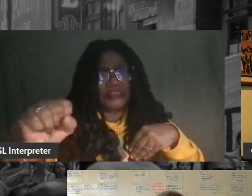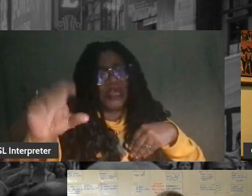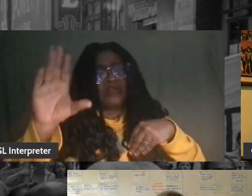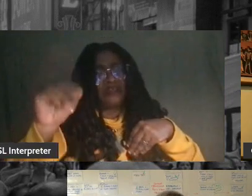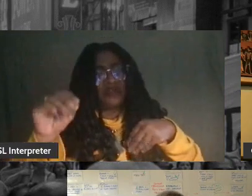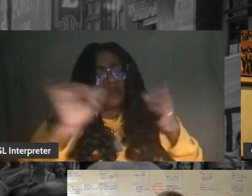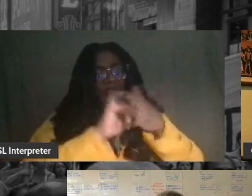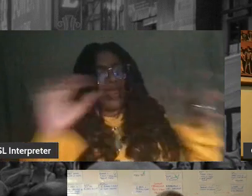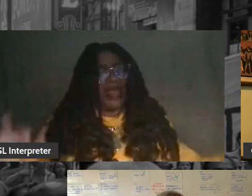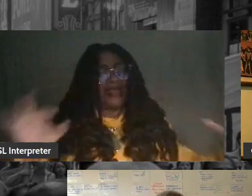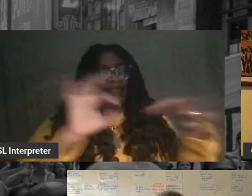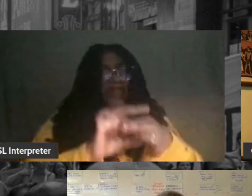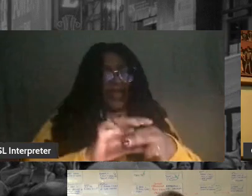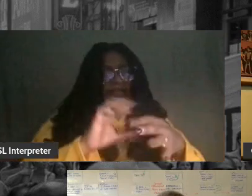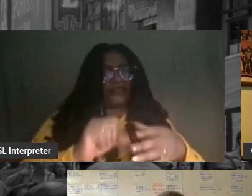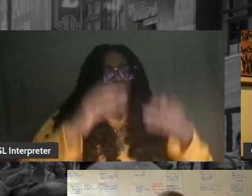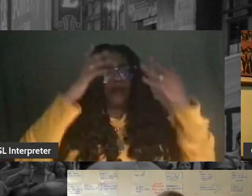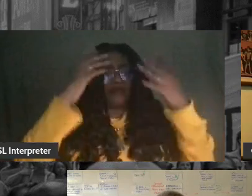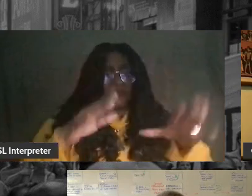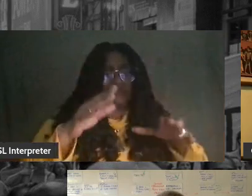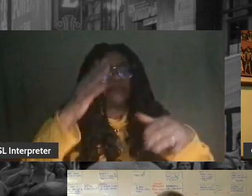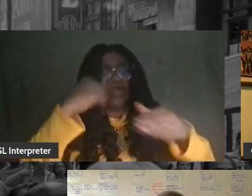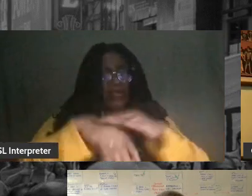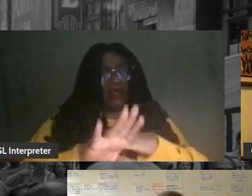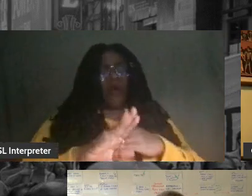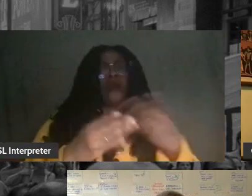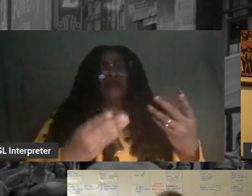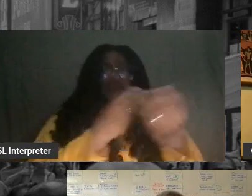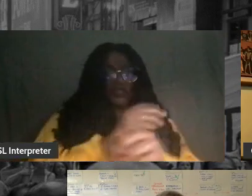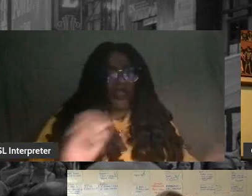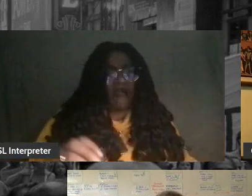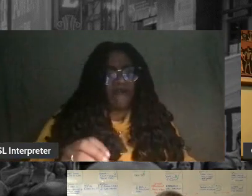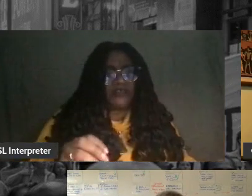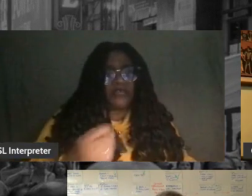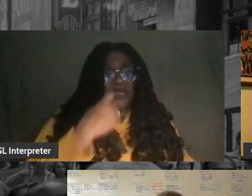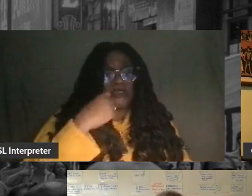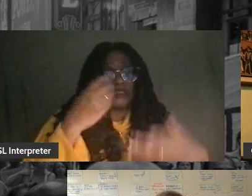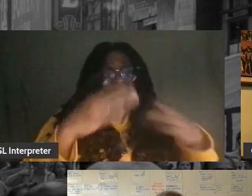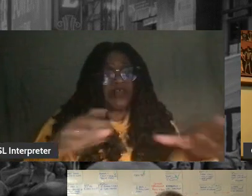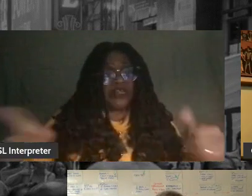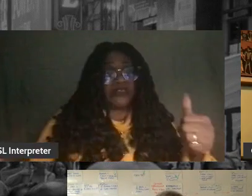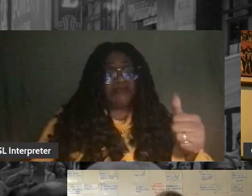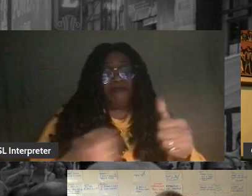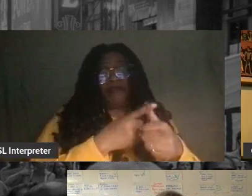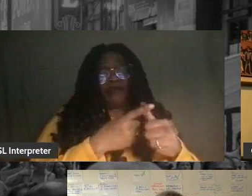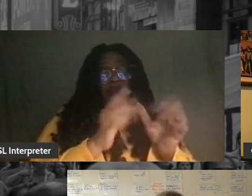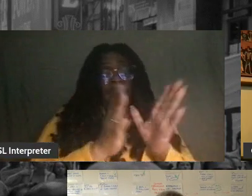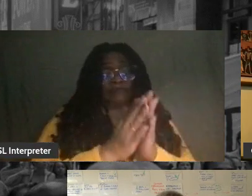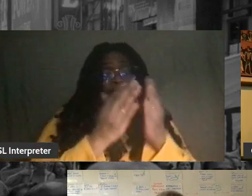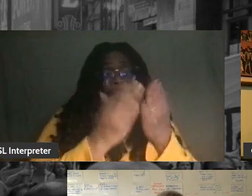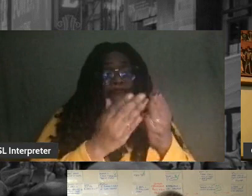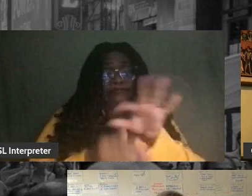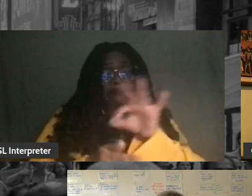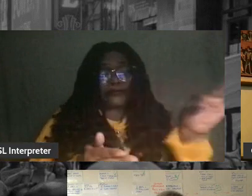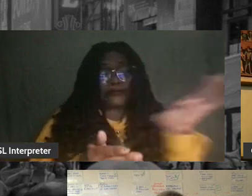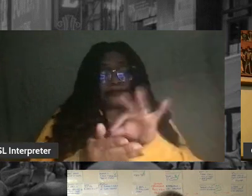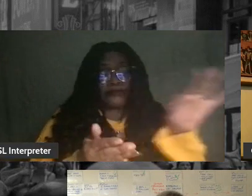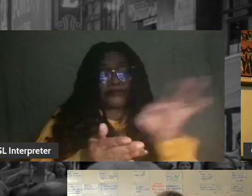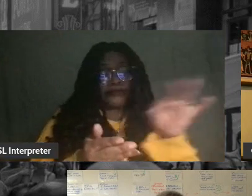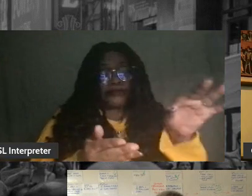done, I was able to walk into somebody's office and say, hey, I just finished my first script. And because they're development executives,